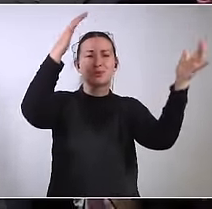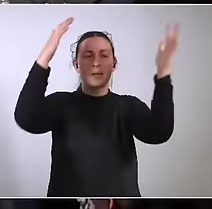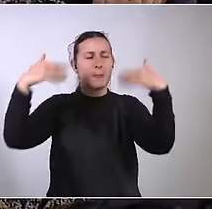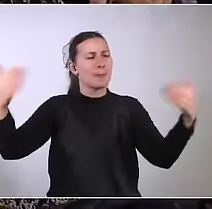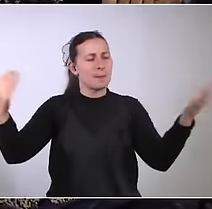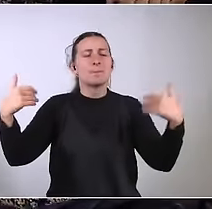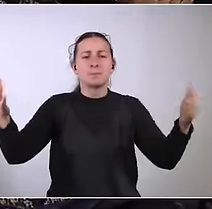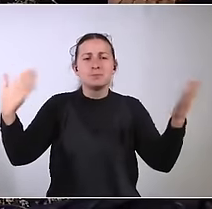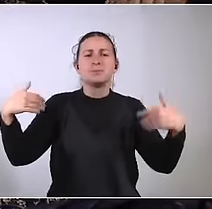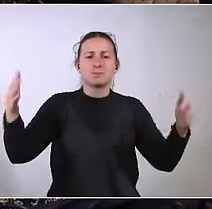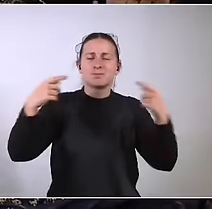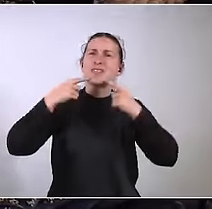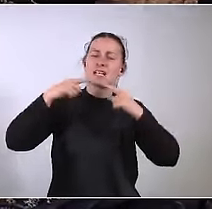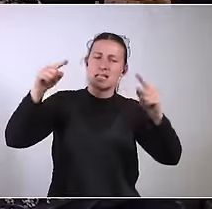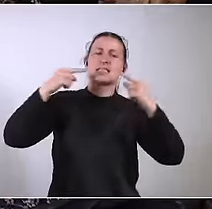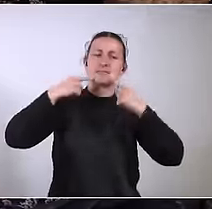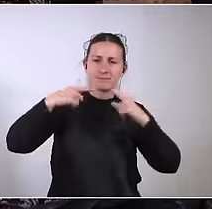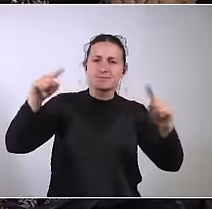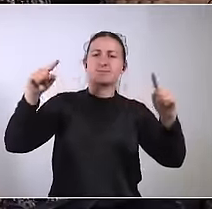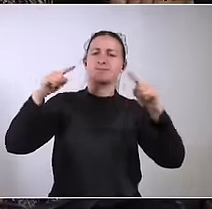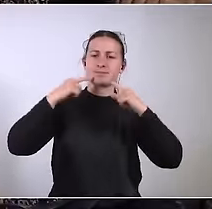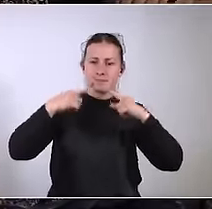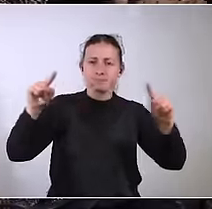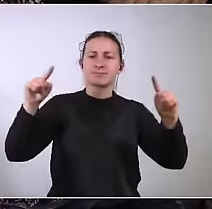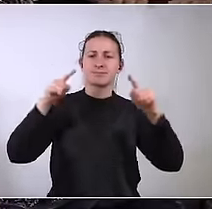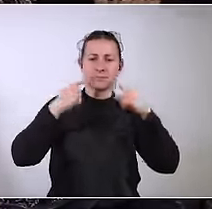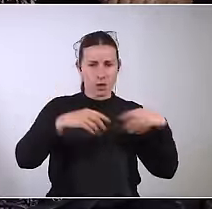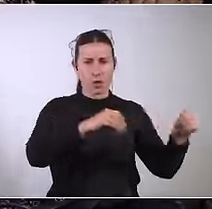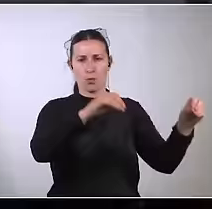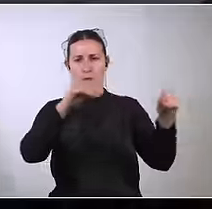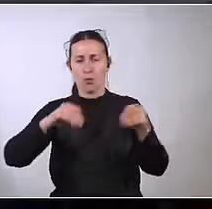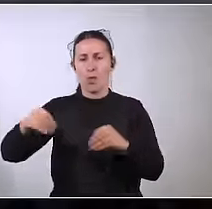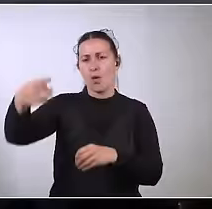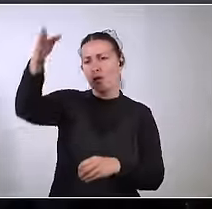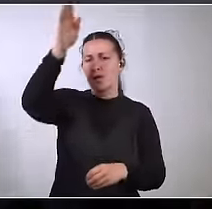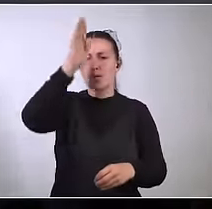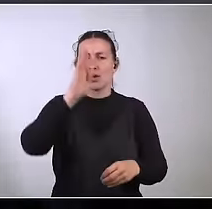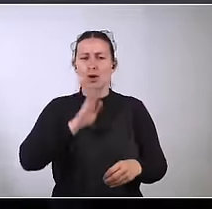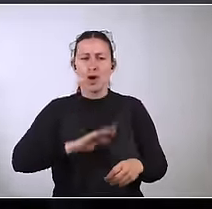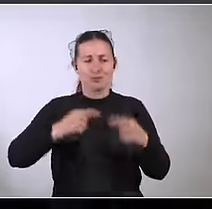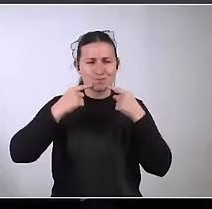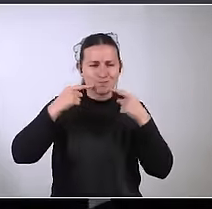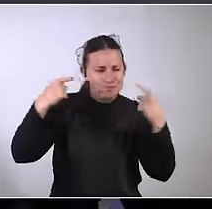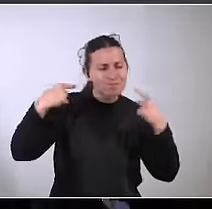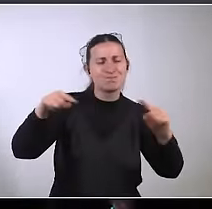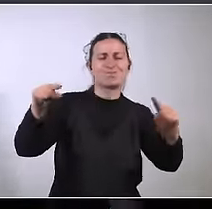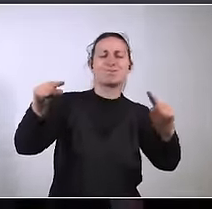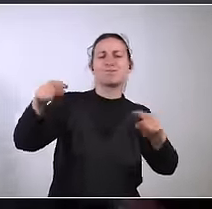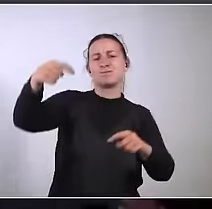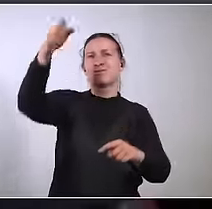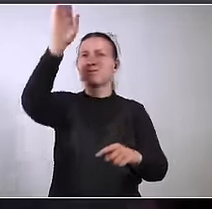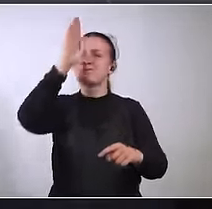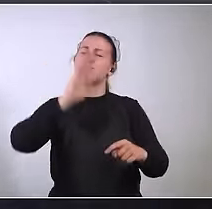Come on, come on, come on, declare it, declare it, declare a move of God with your mouth, prophesy. Come on, where's that prophetical